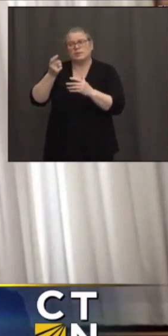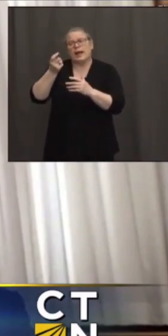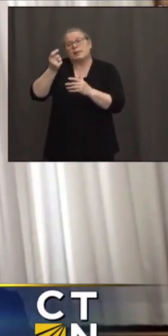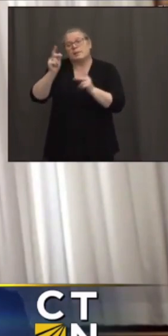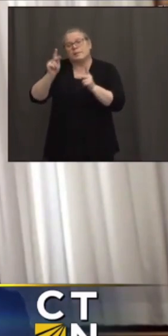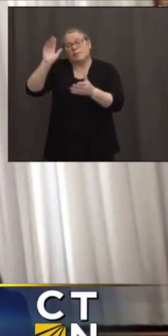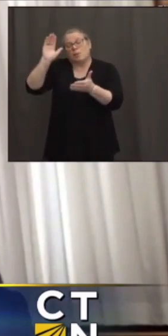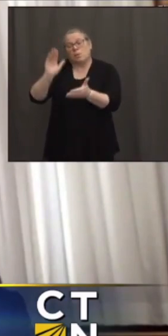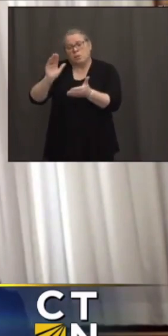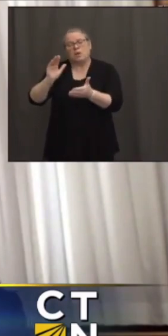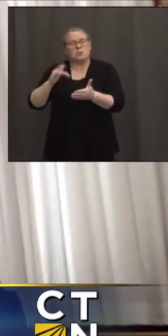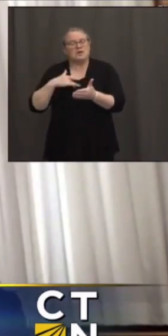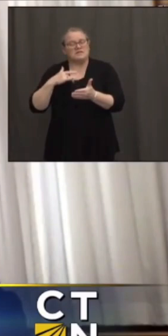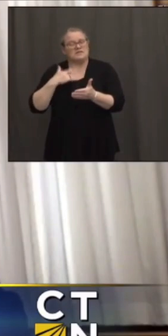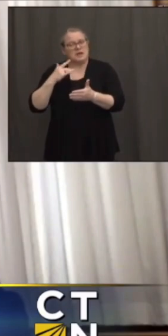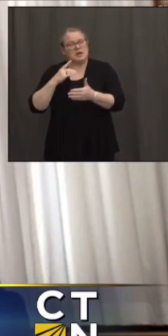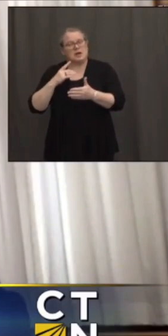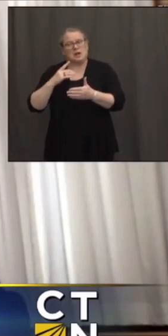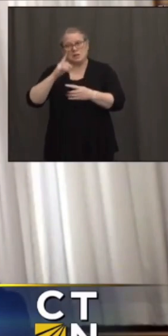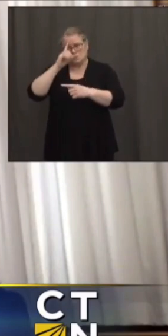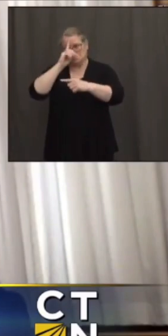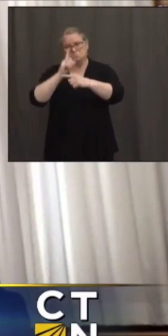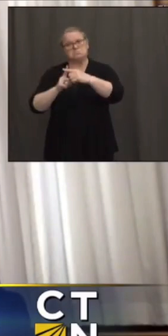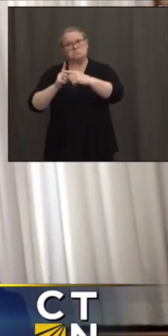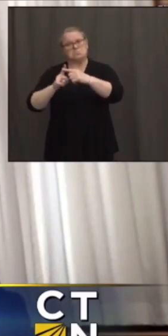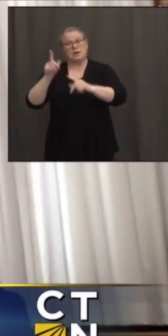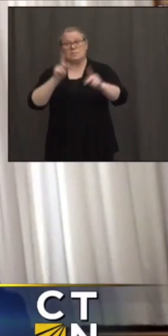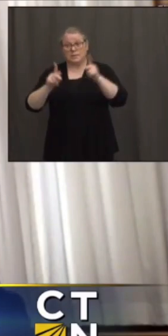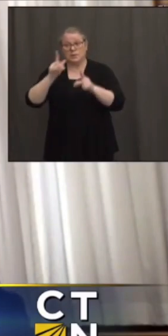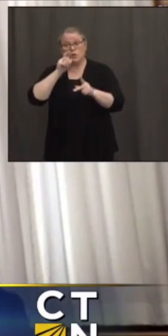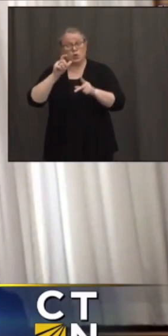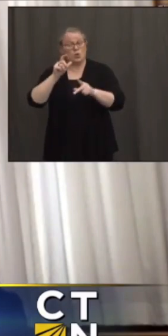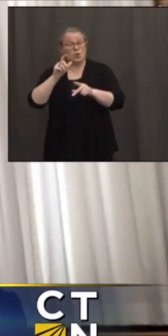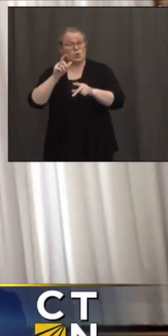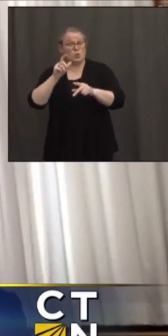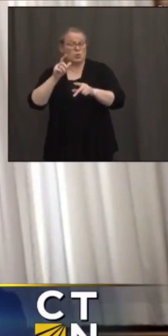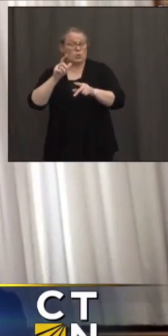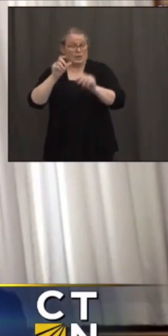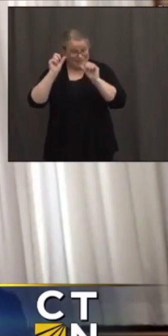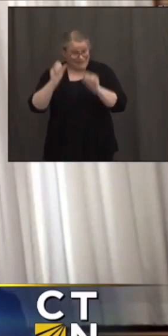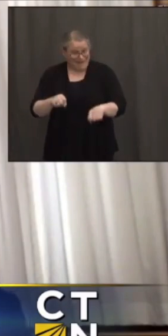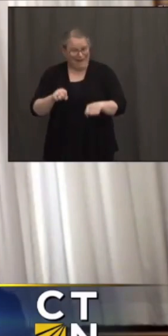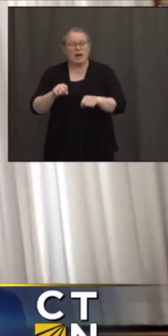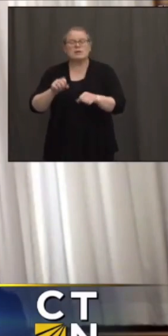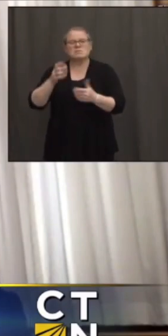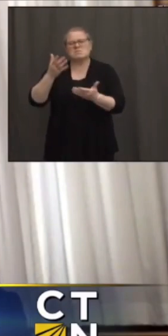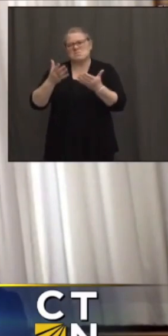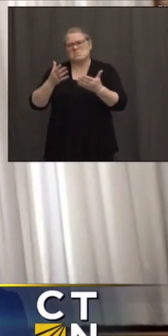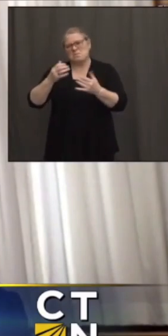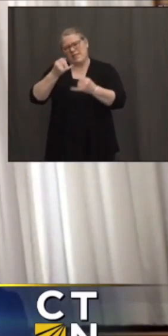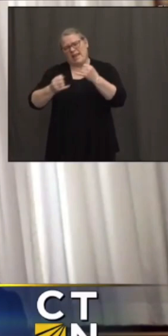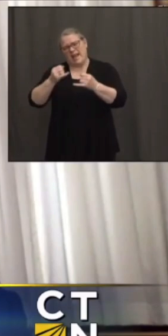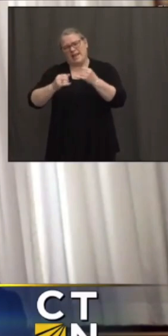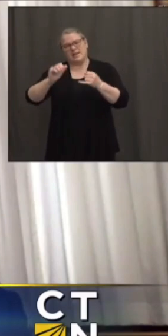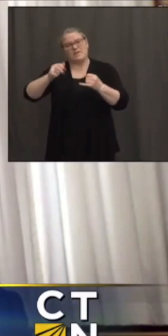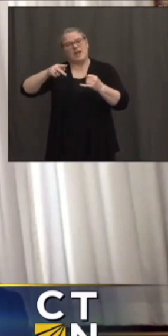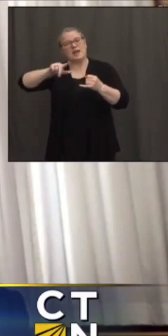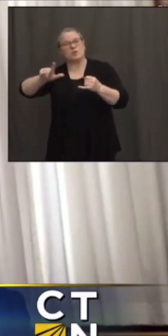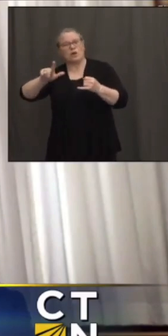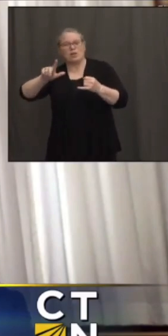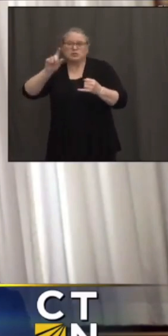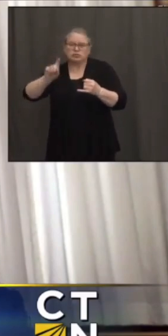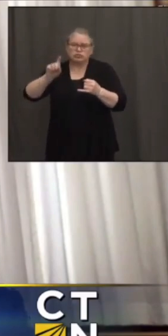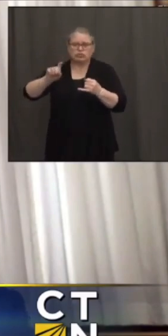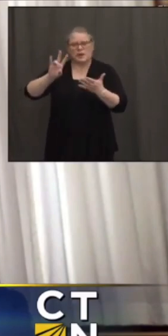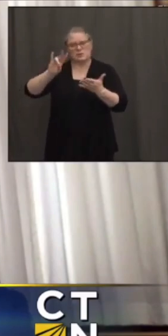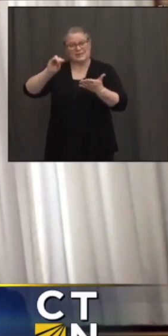people who are currently eligible, should be, around 70% vaccinated by the end of the month, and hopefully continuing to tick upwards from there. So,